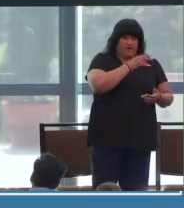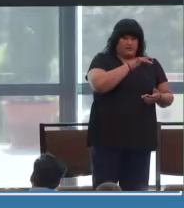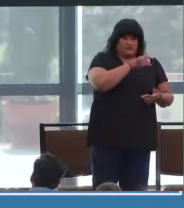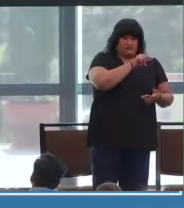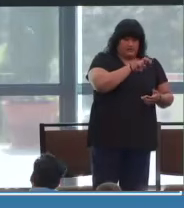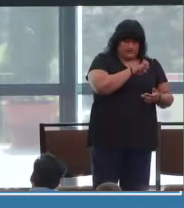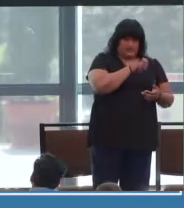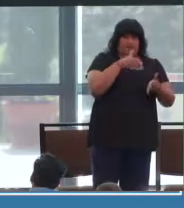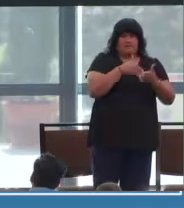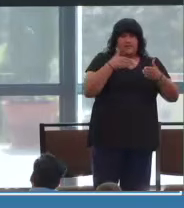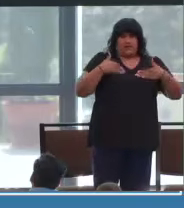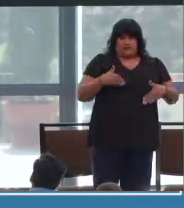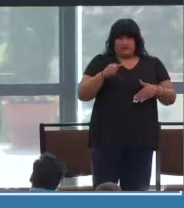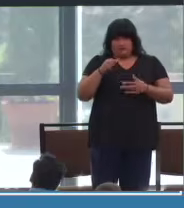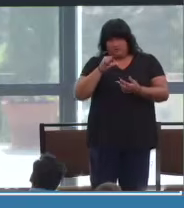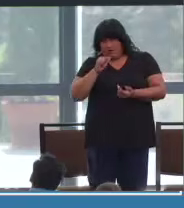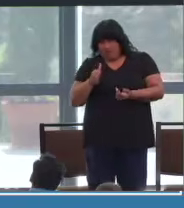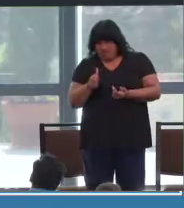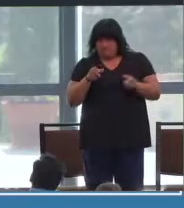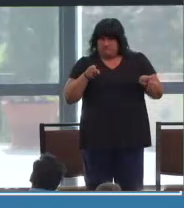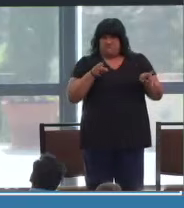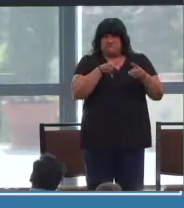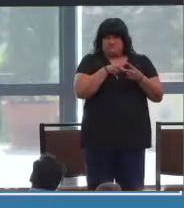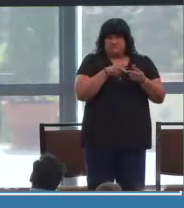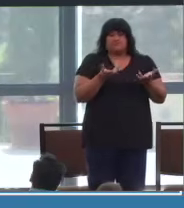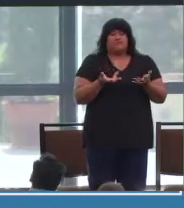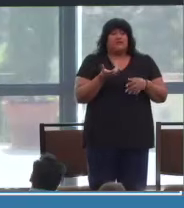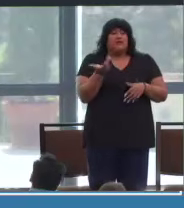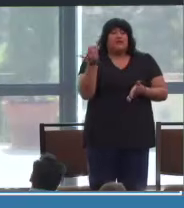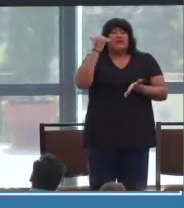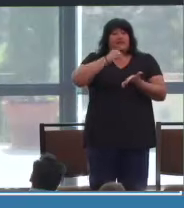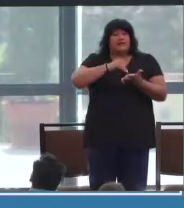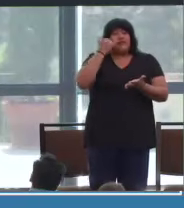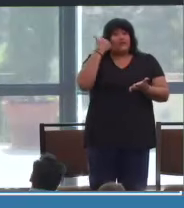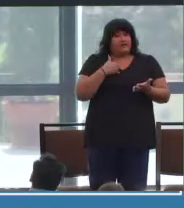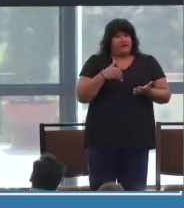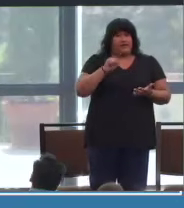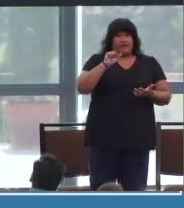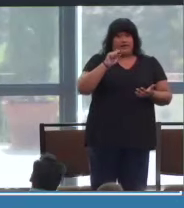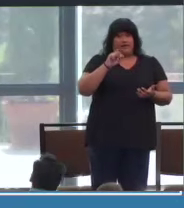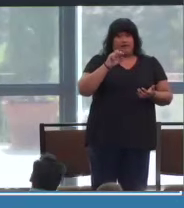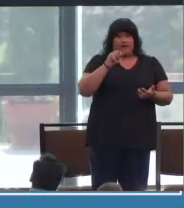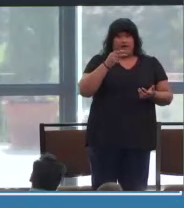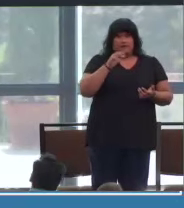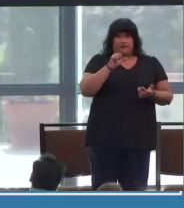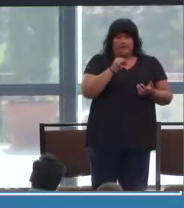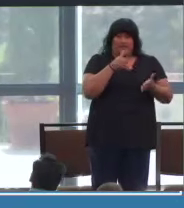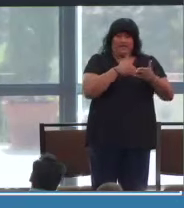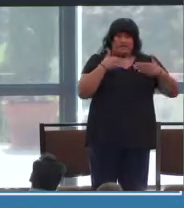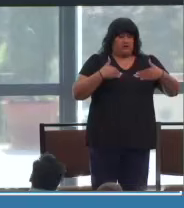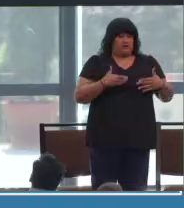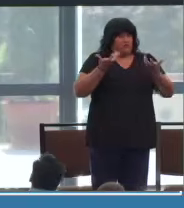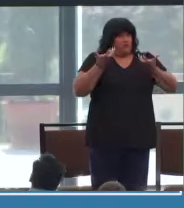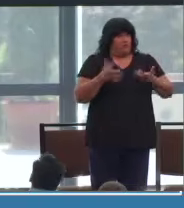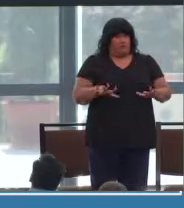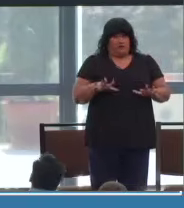have any antiphospholipid antibodies. So again, if you have antiphospholipid antibodies, then we really don't want